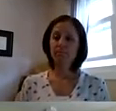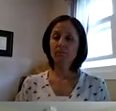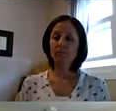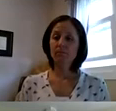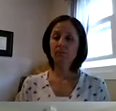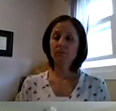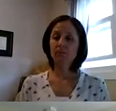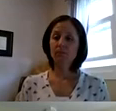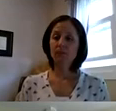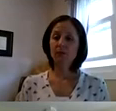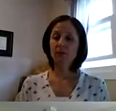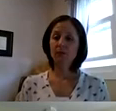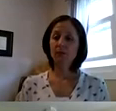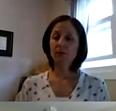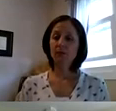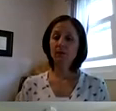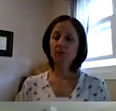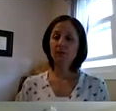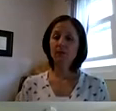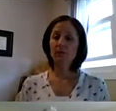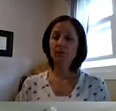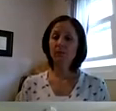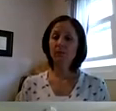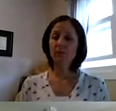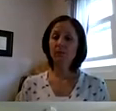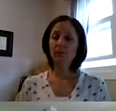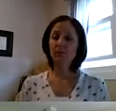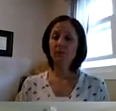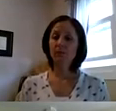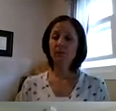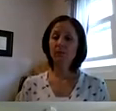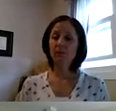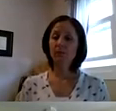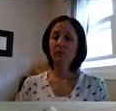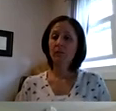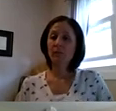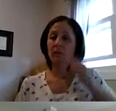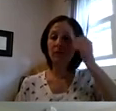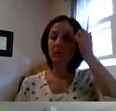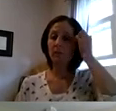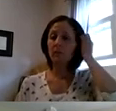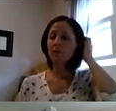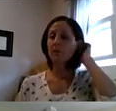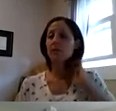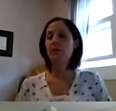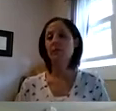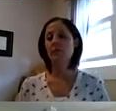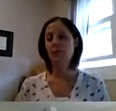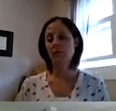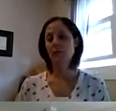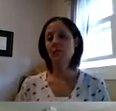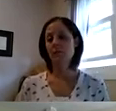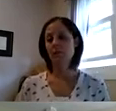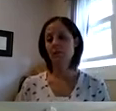you're interested in that part of the program, do you reapply if, for instance, you were brought into phase one for purely the CARES